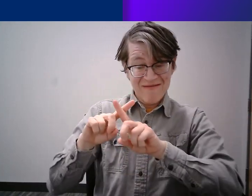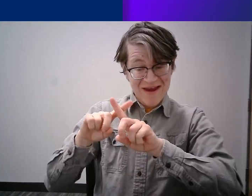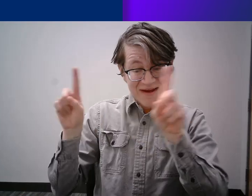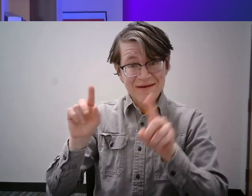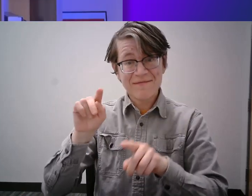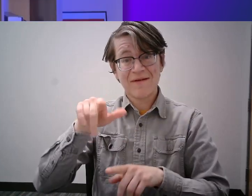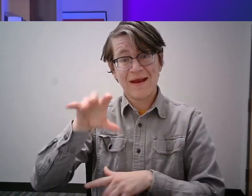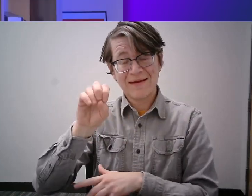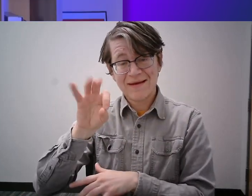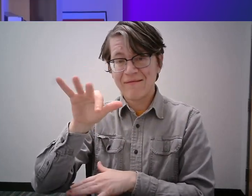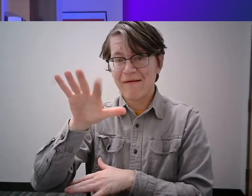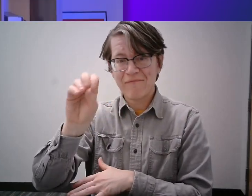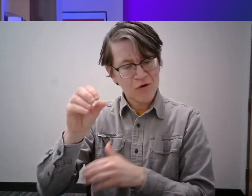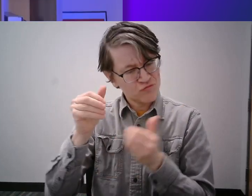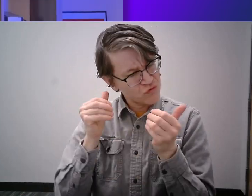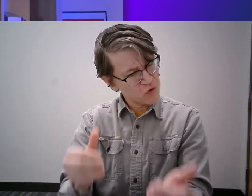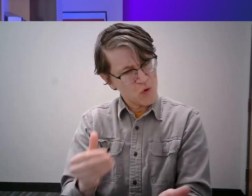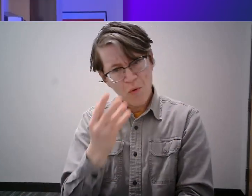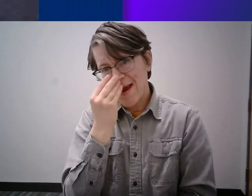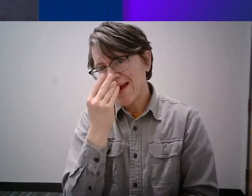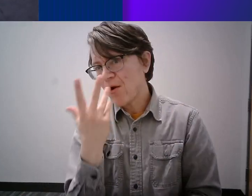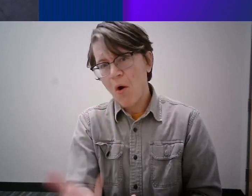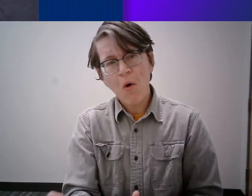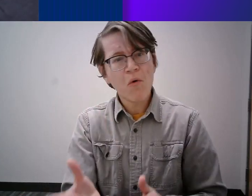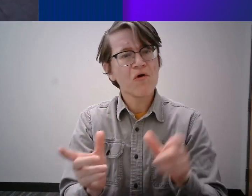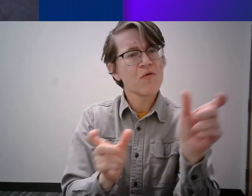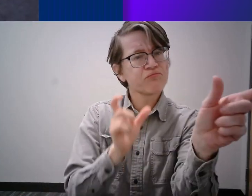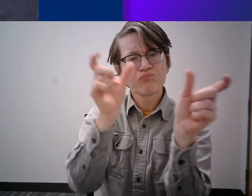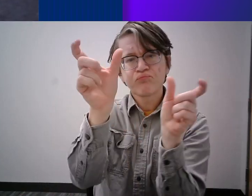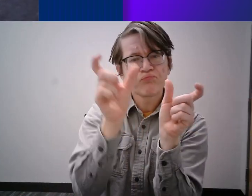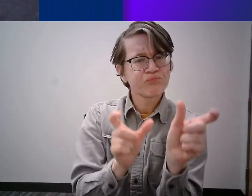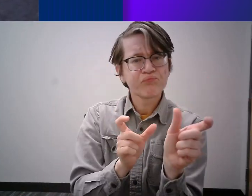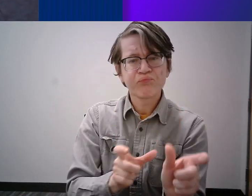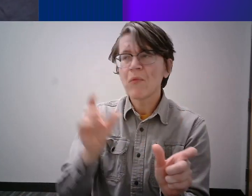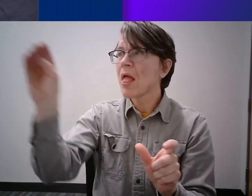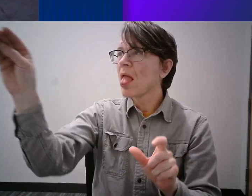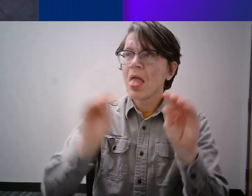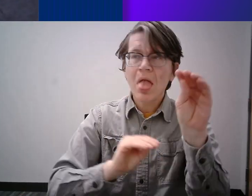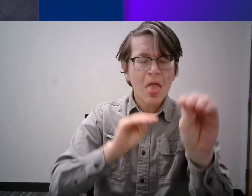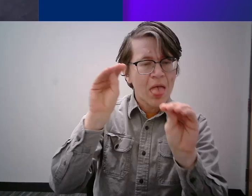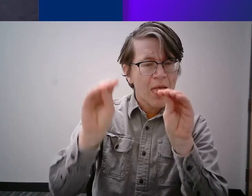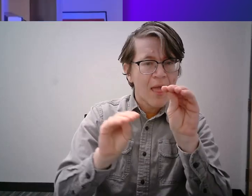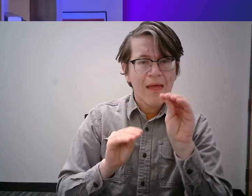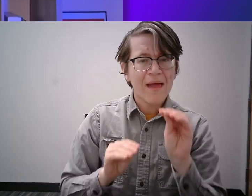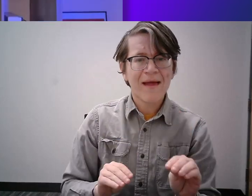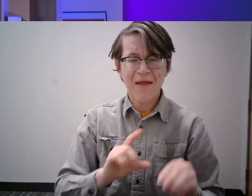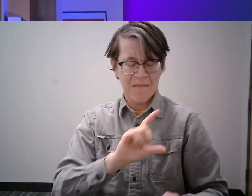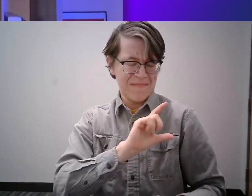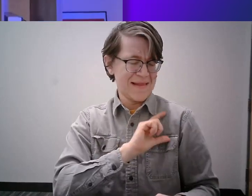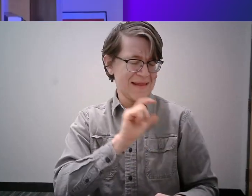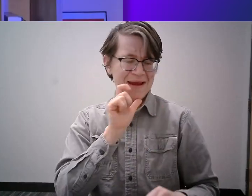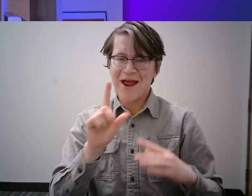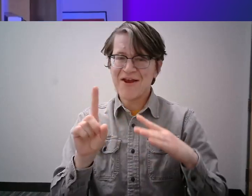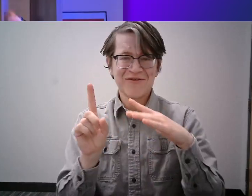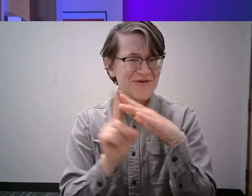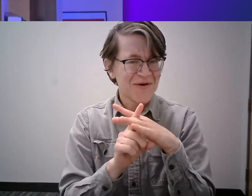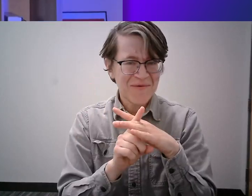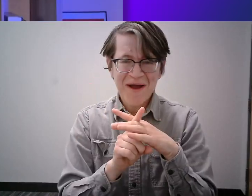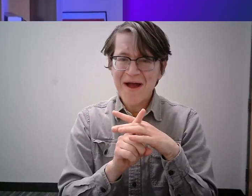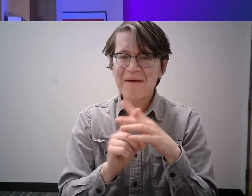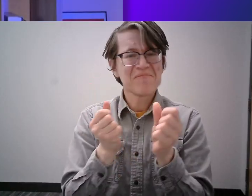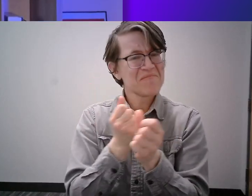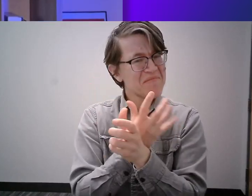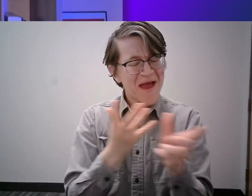together, that's great. Typography police won't show up if you make a less than ideal combination. Everything's